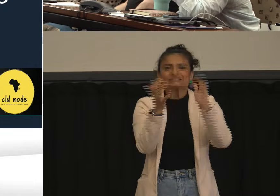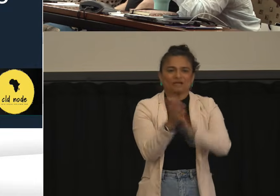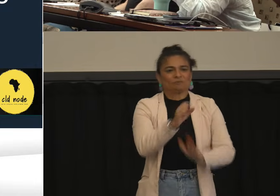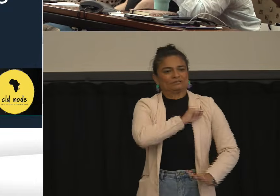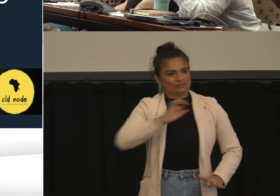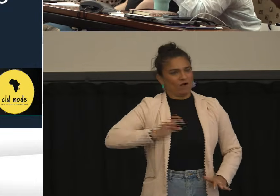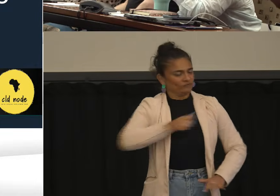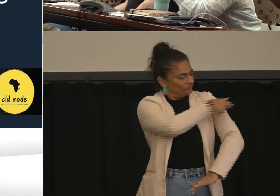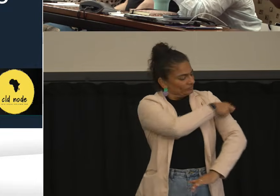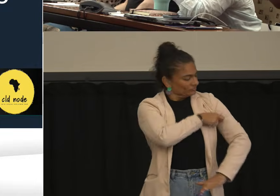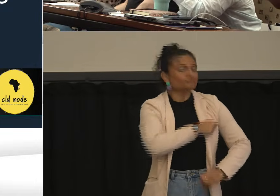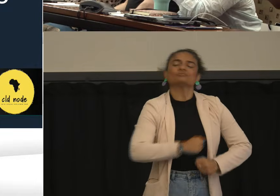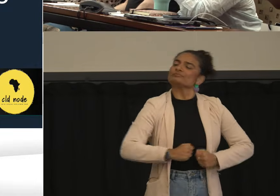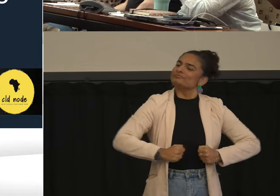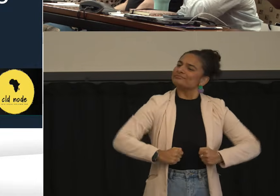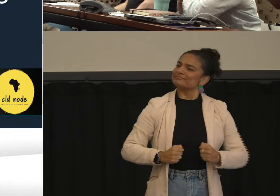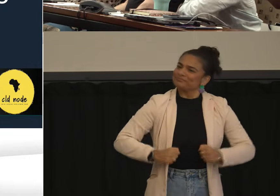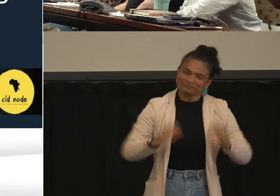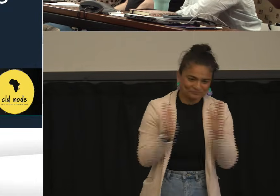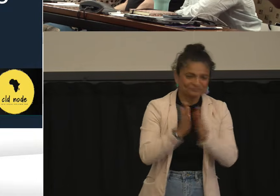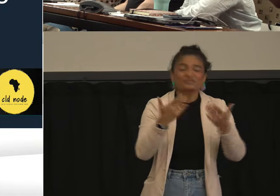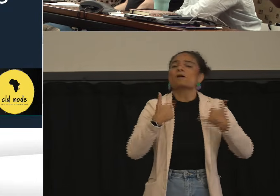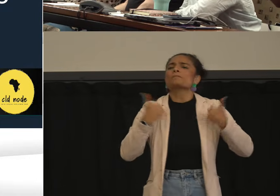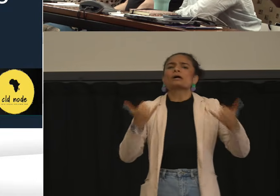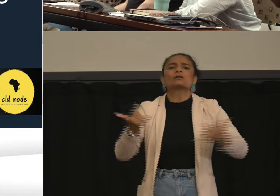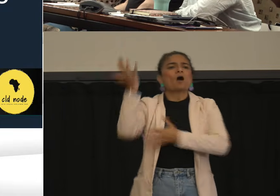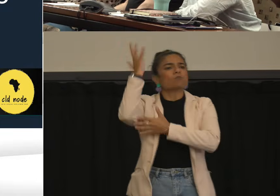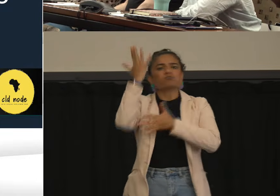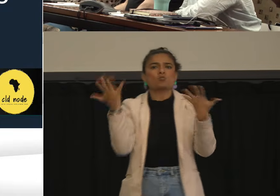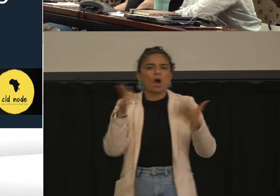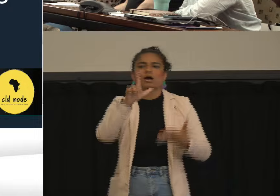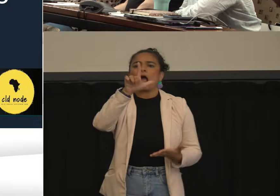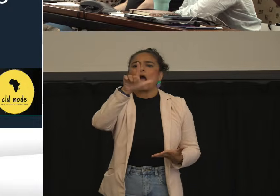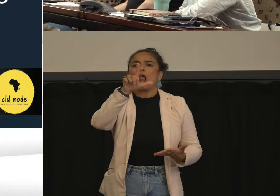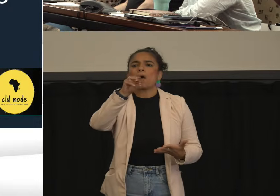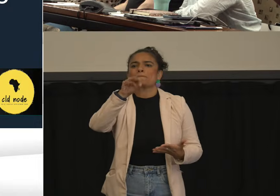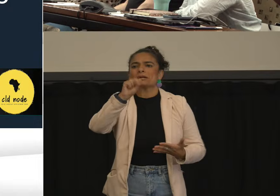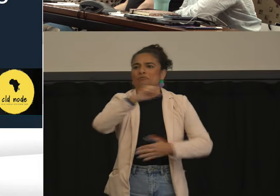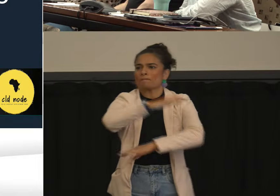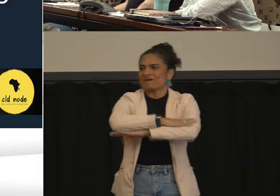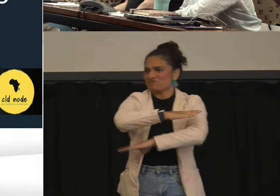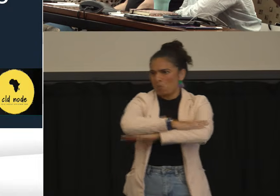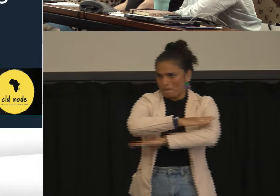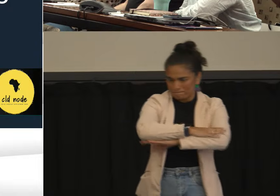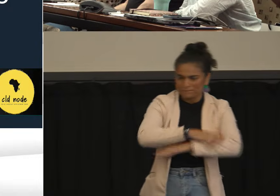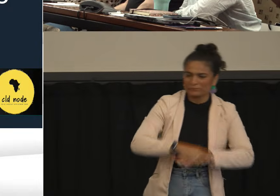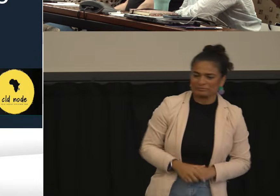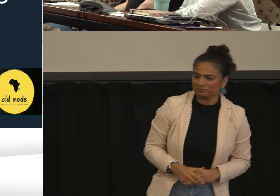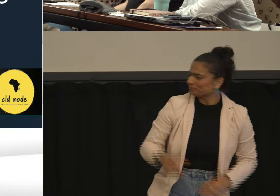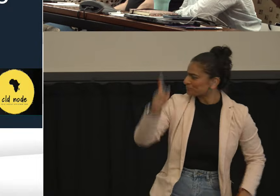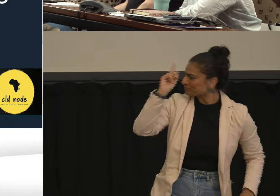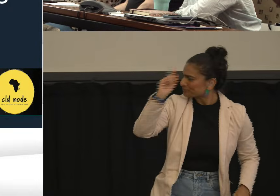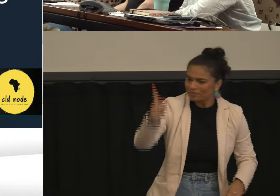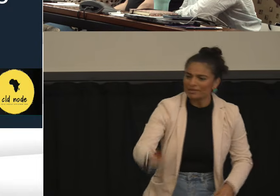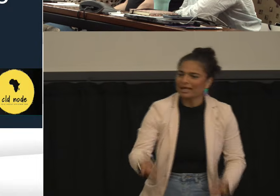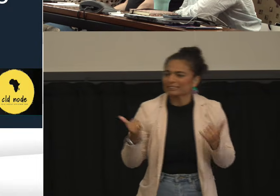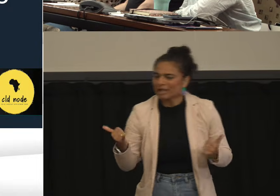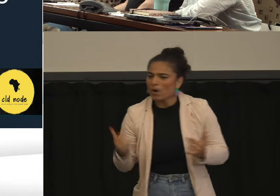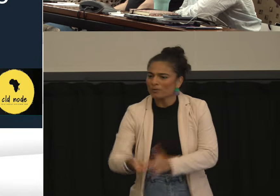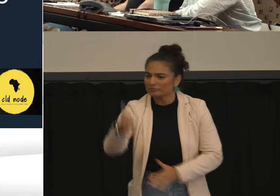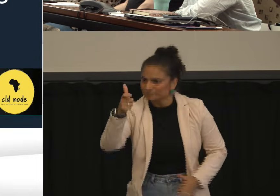in my official HandLab capacity as a HandLab staff member. I will be presenting on